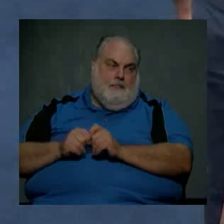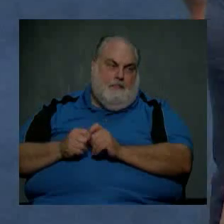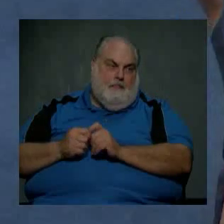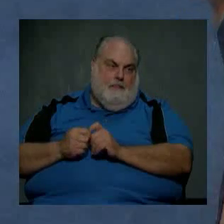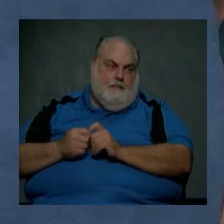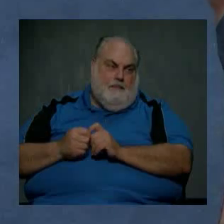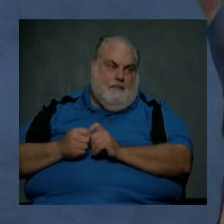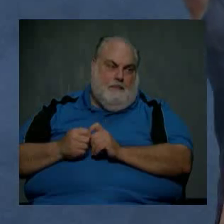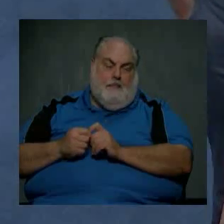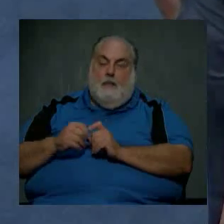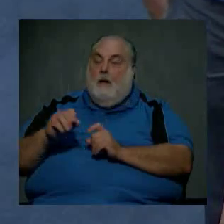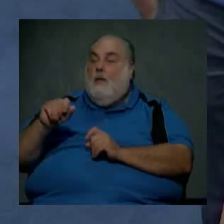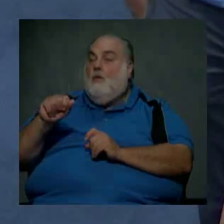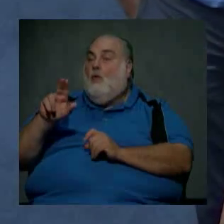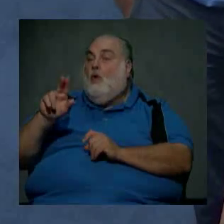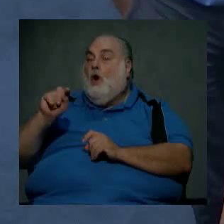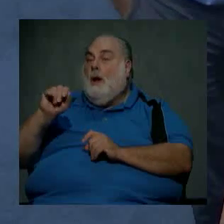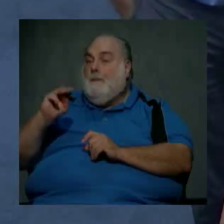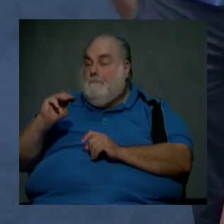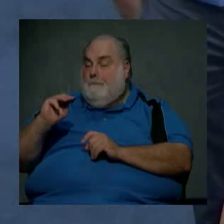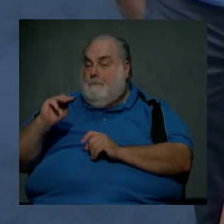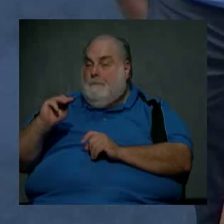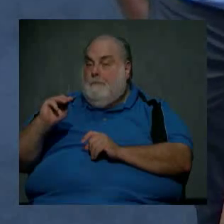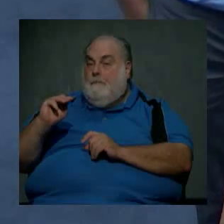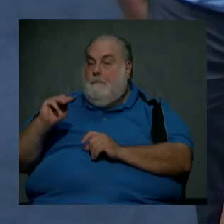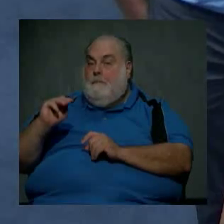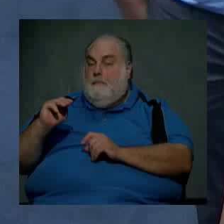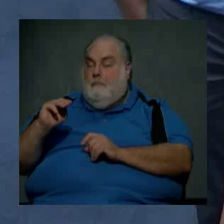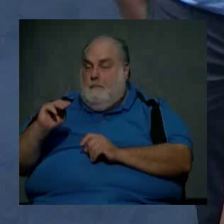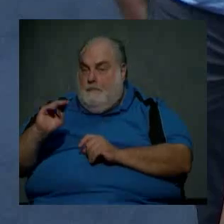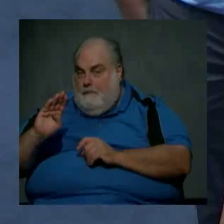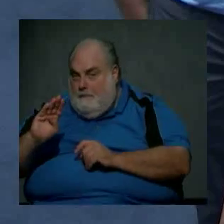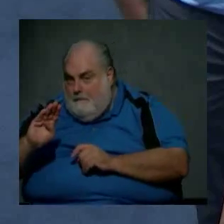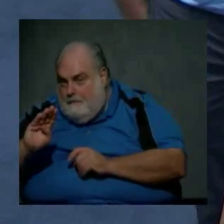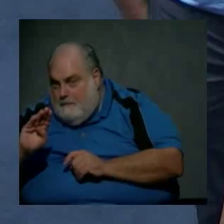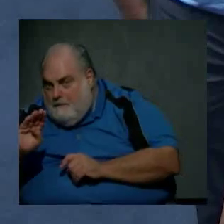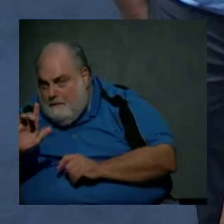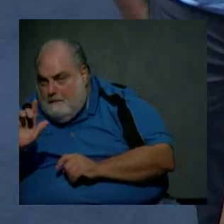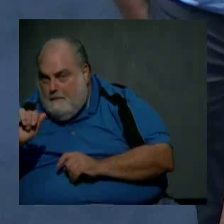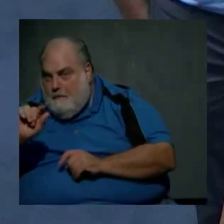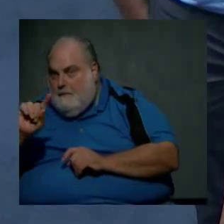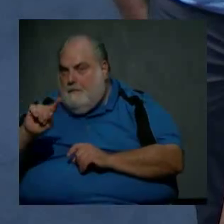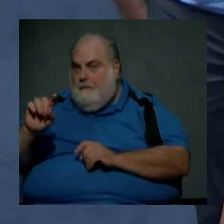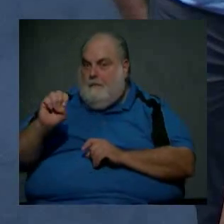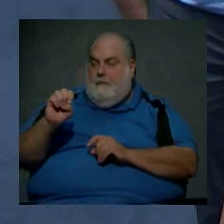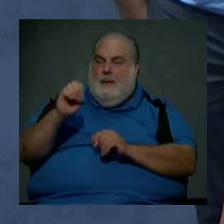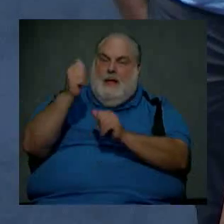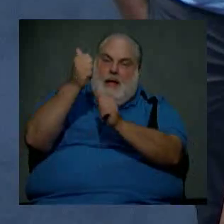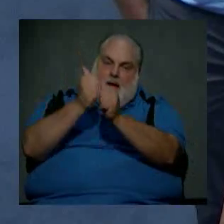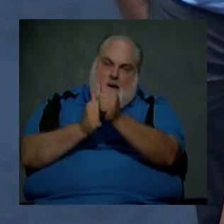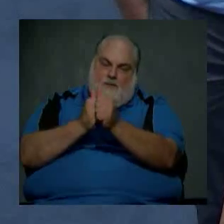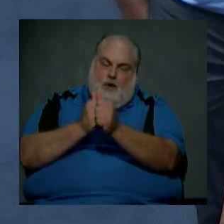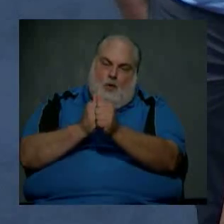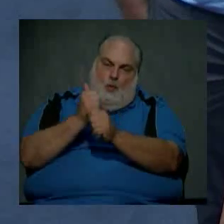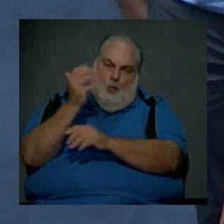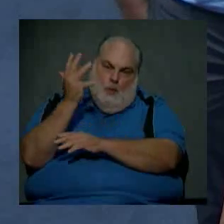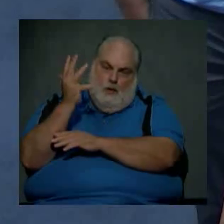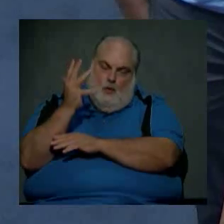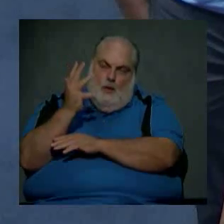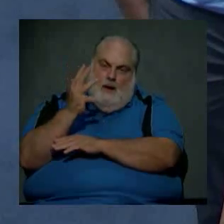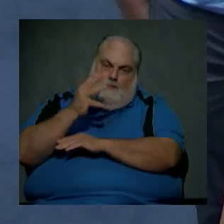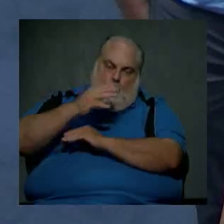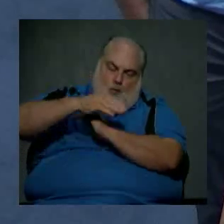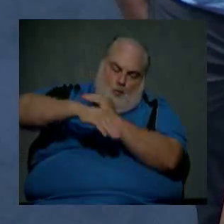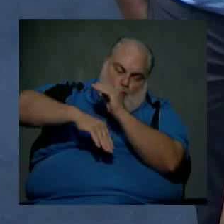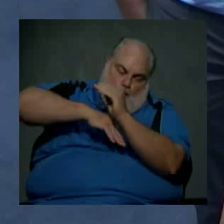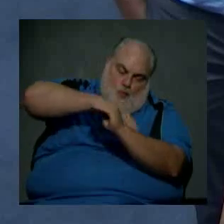we have with the autumn blaze maple, and we've been having this for probably about 12 years now, every winter we have to go in and wrap the trunks of the tree with